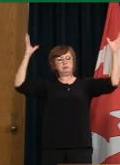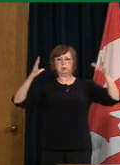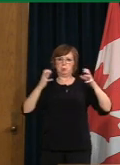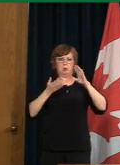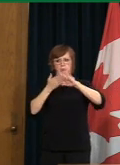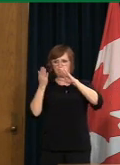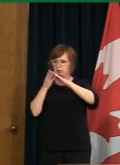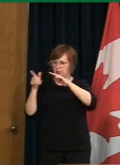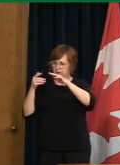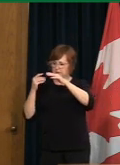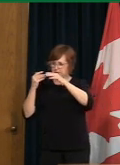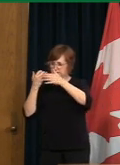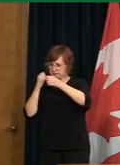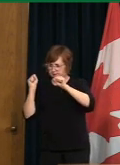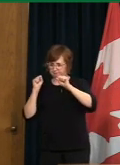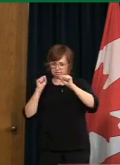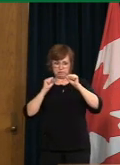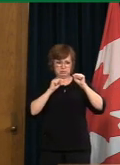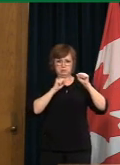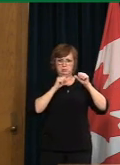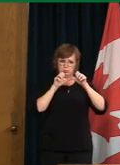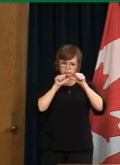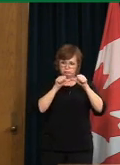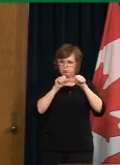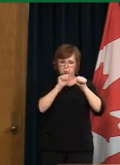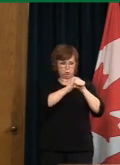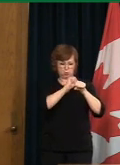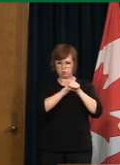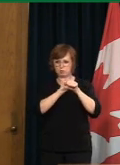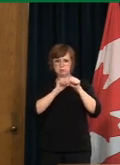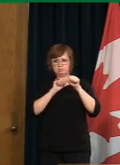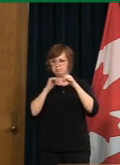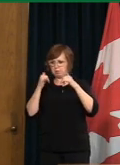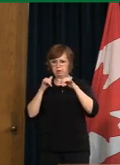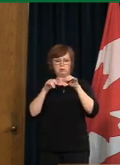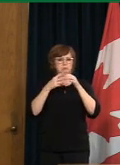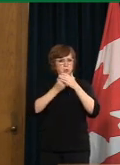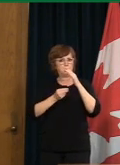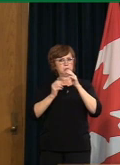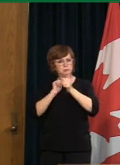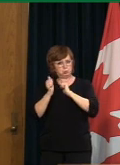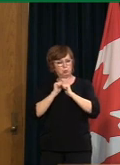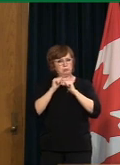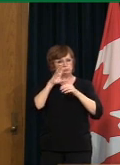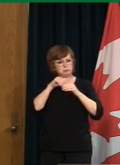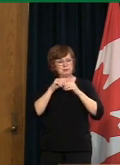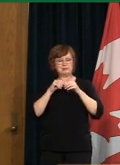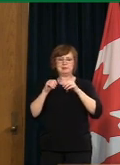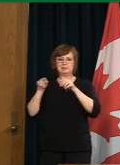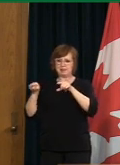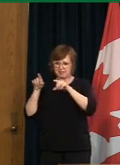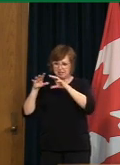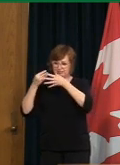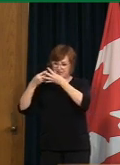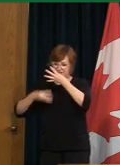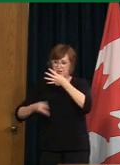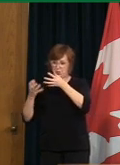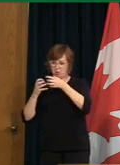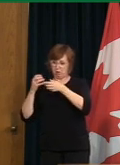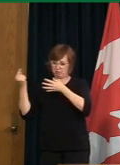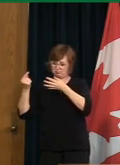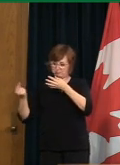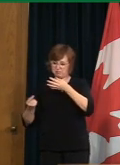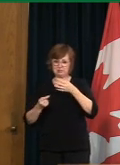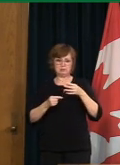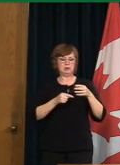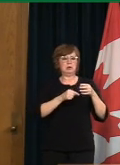to participate in athletics and continue working, while at the same time continue to reduce the spread of COVID-19 in our